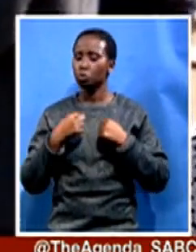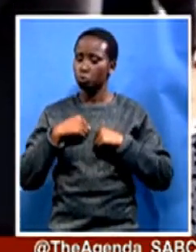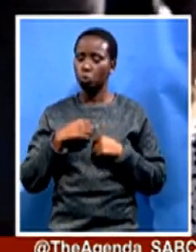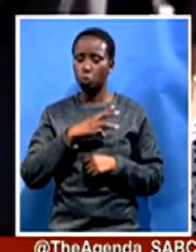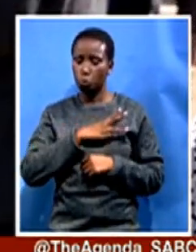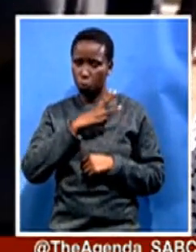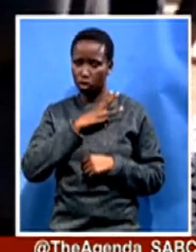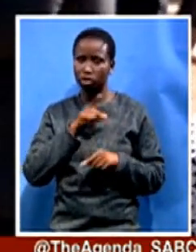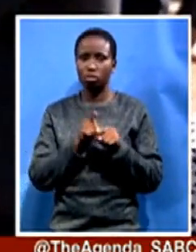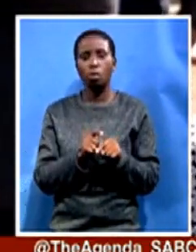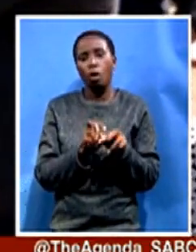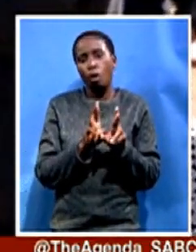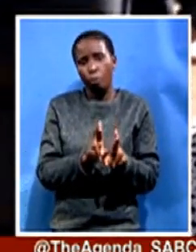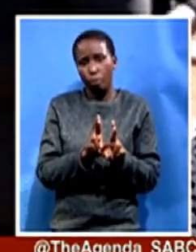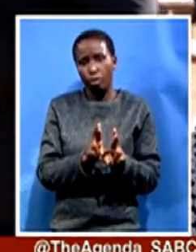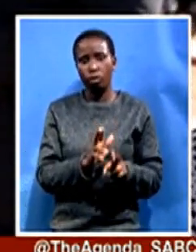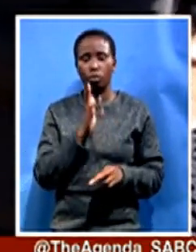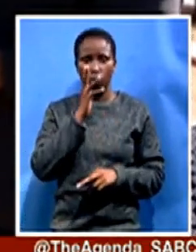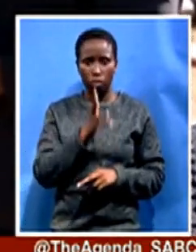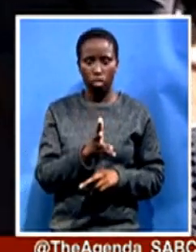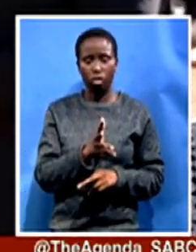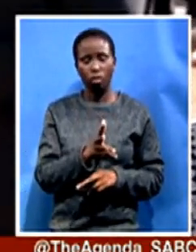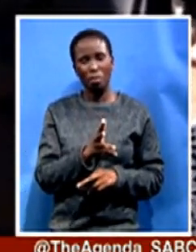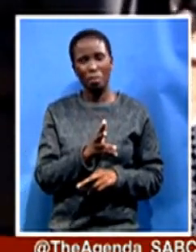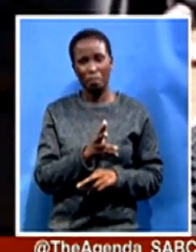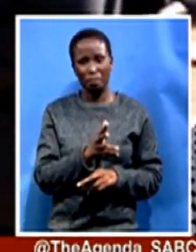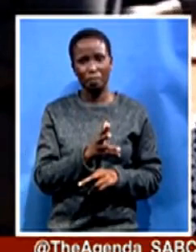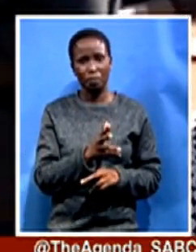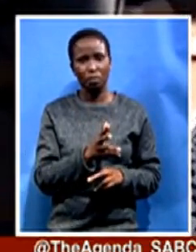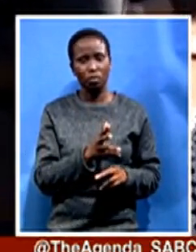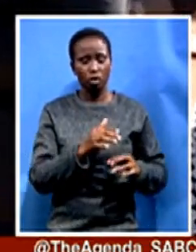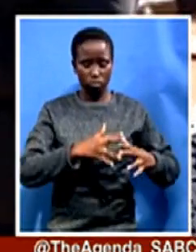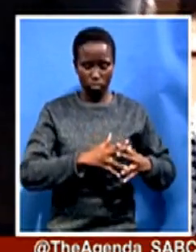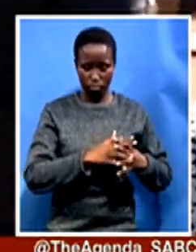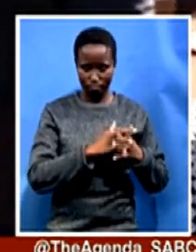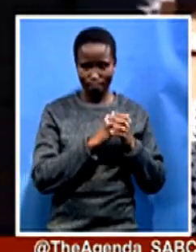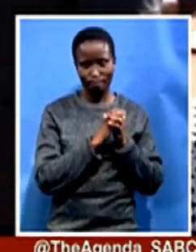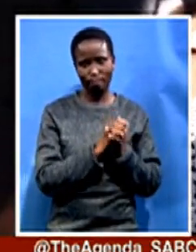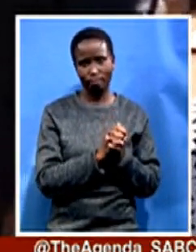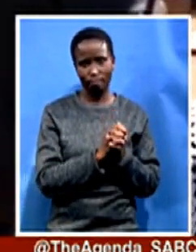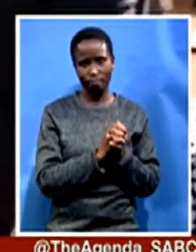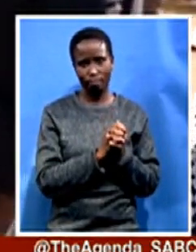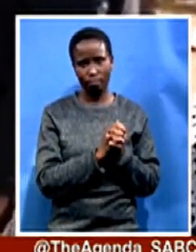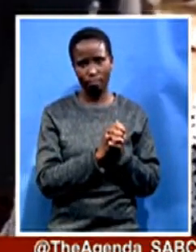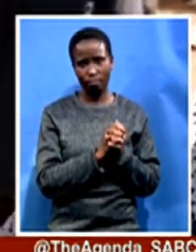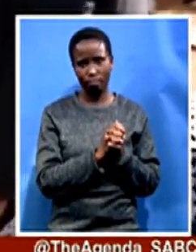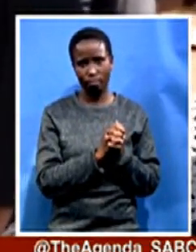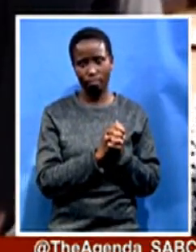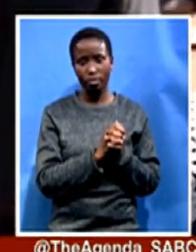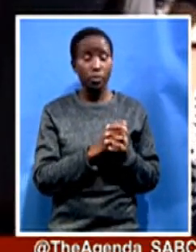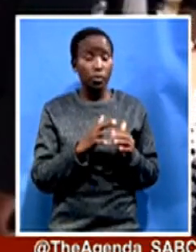to stay together, and whatever needs to be ironed out, they iron it